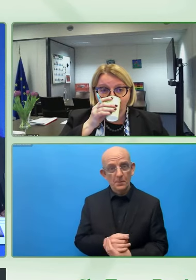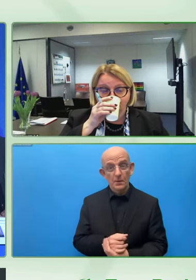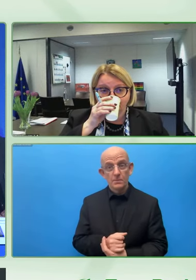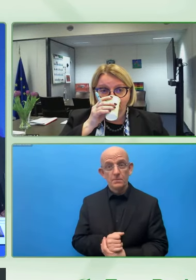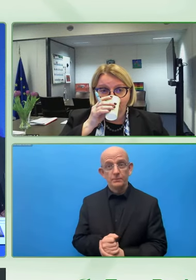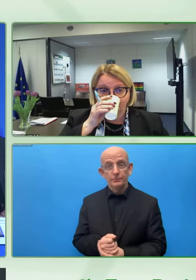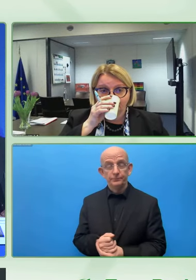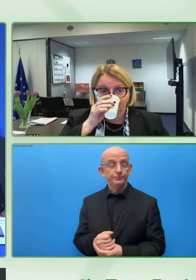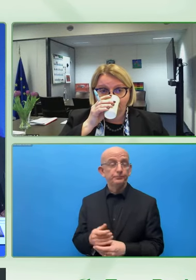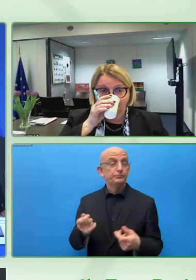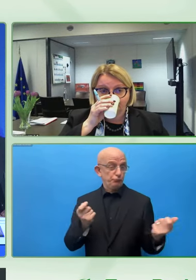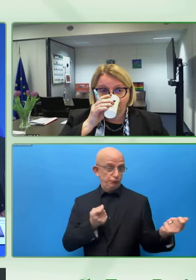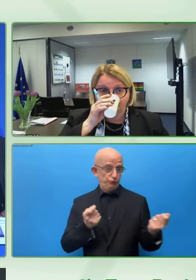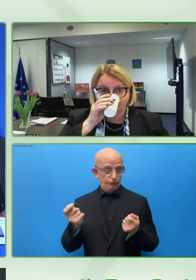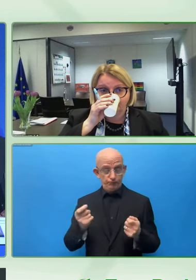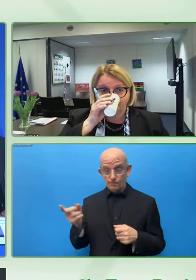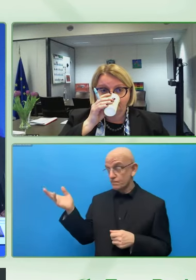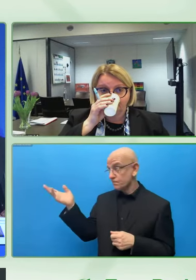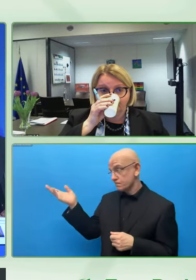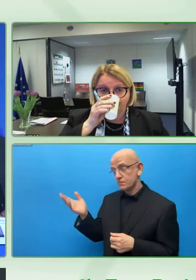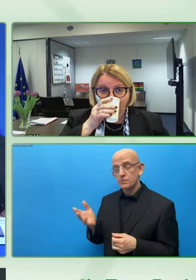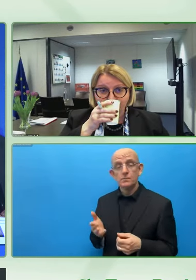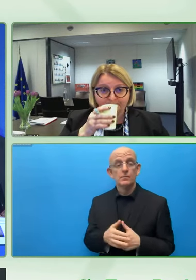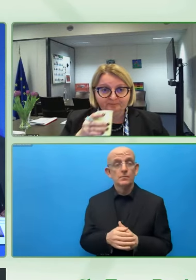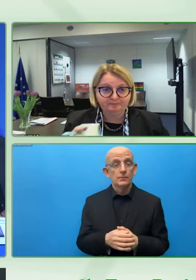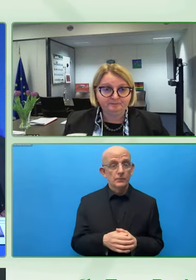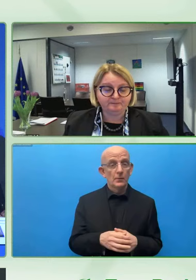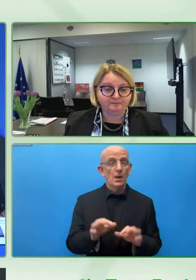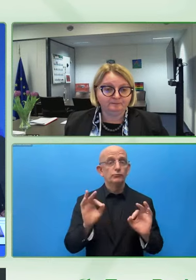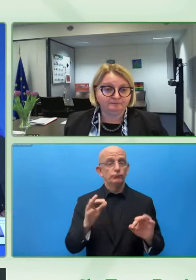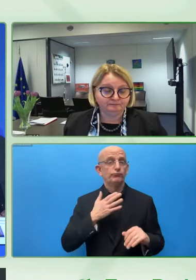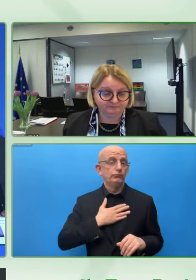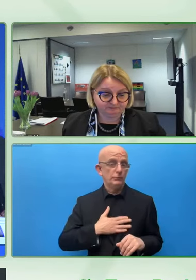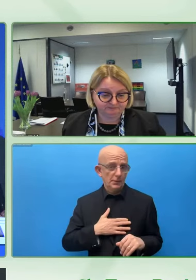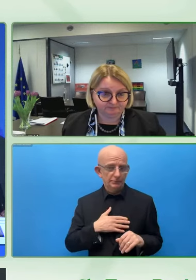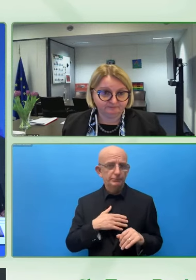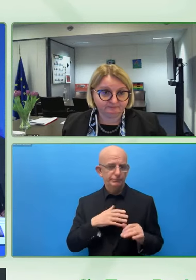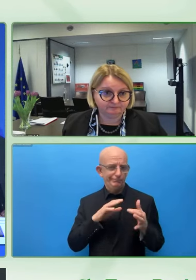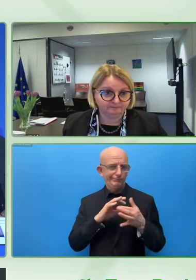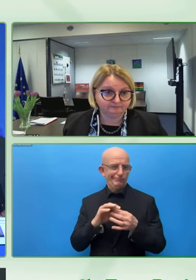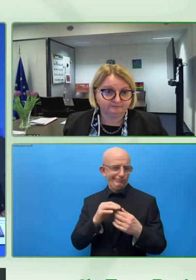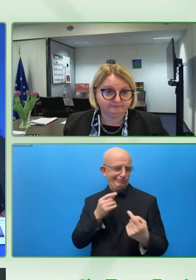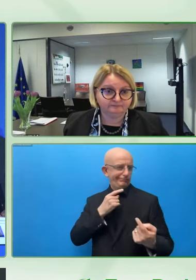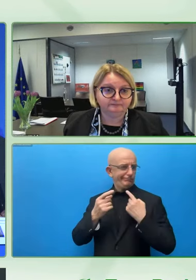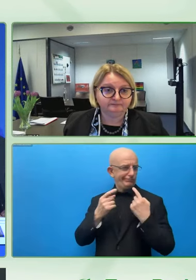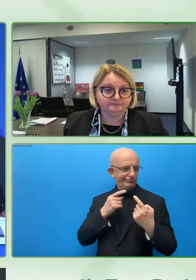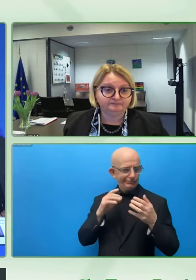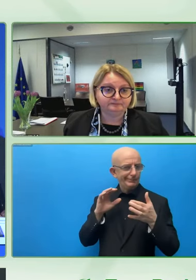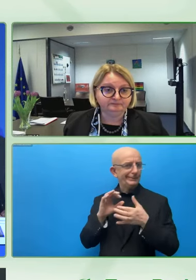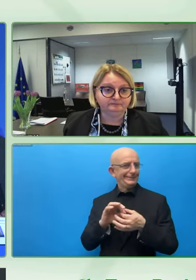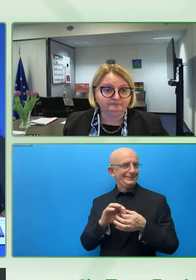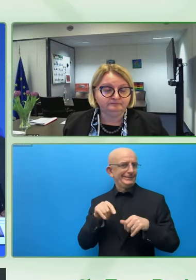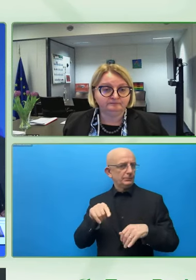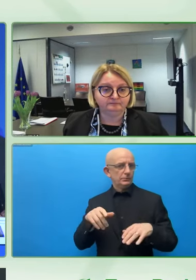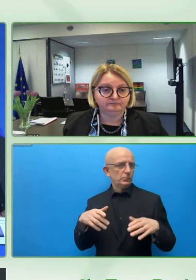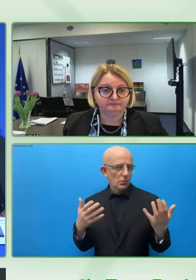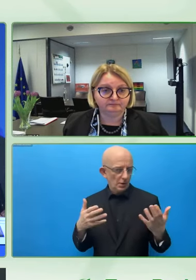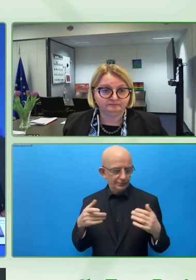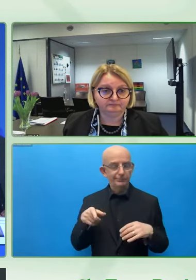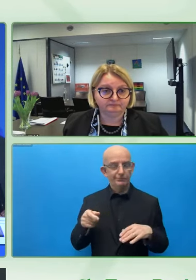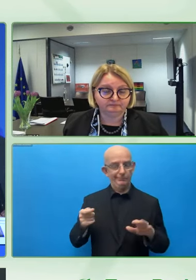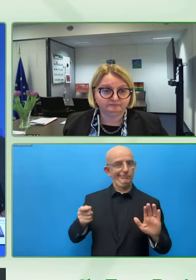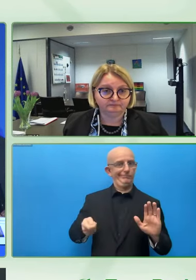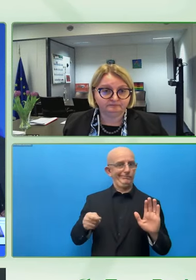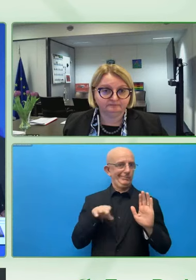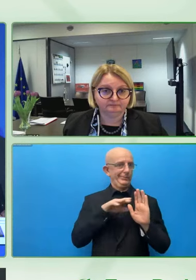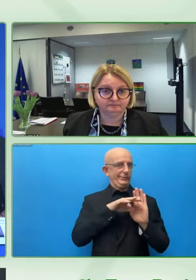and Dan, because in Austria the discourse is closely linked always to the question of financing,